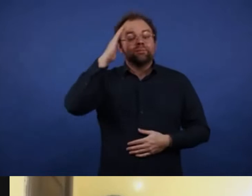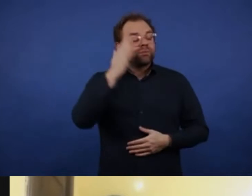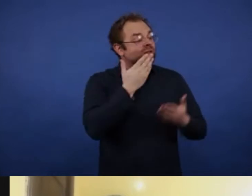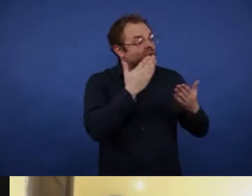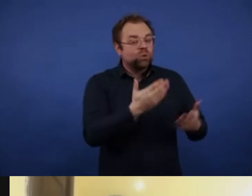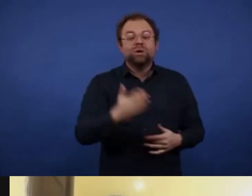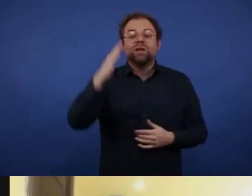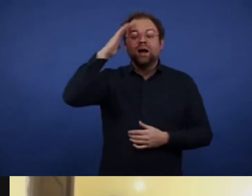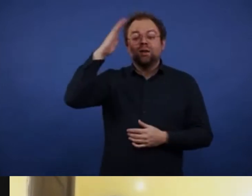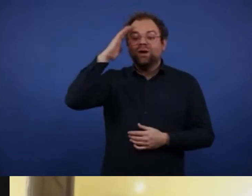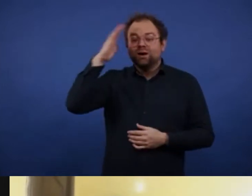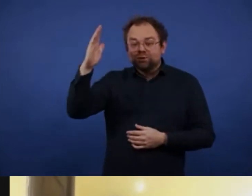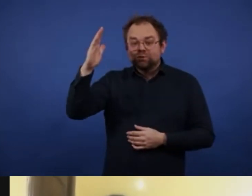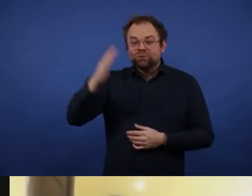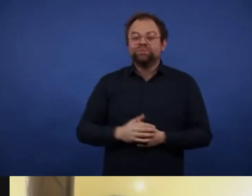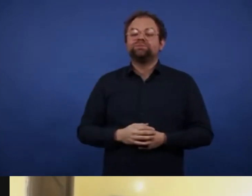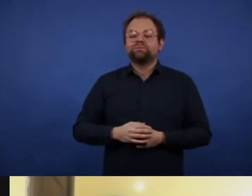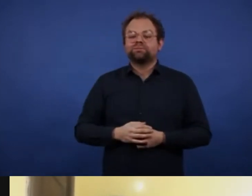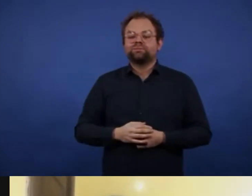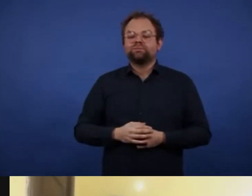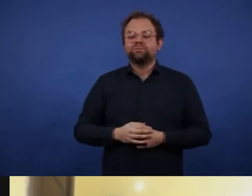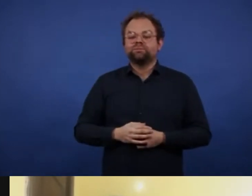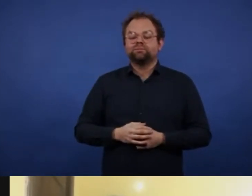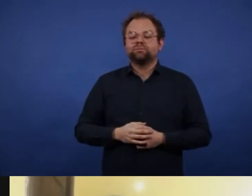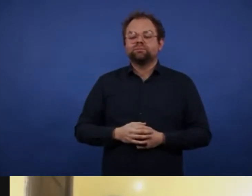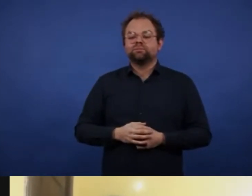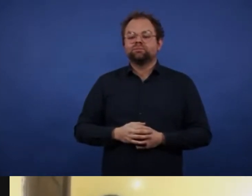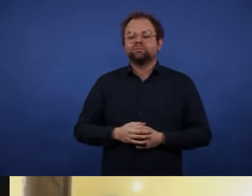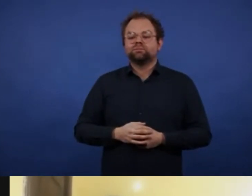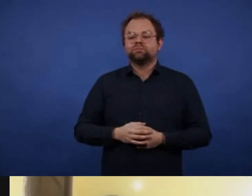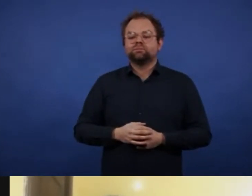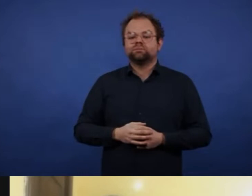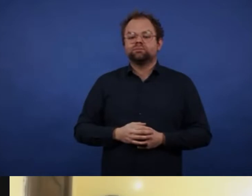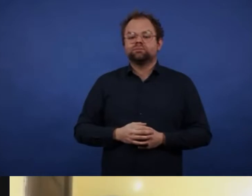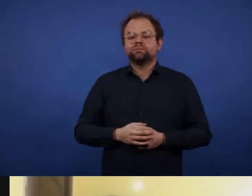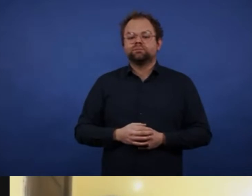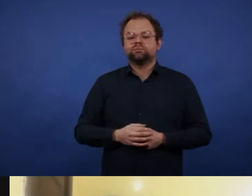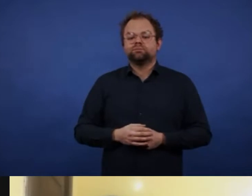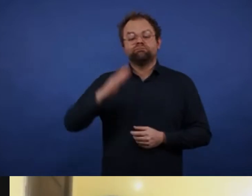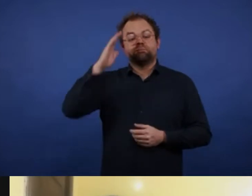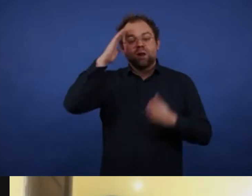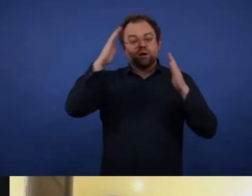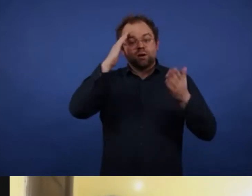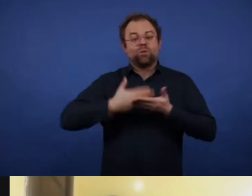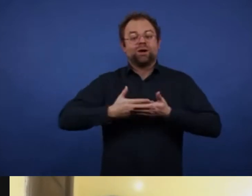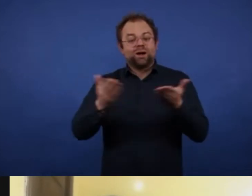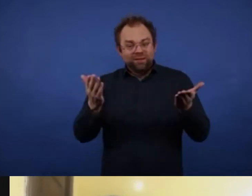29 years old. Now we start our session about humanitarian crisis.